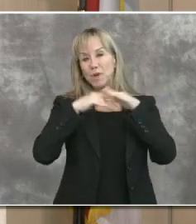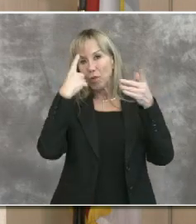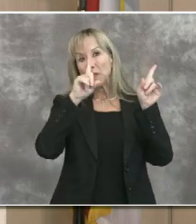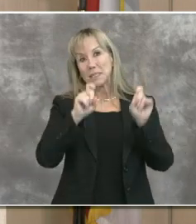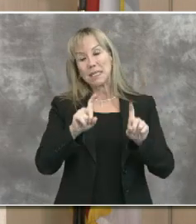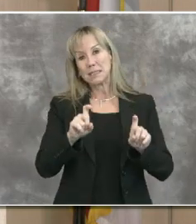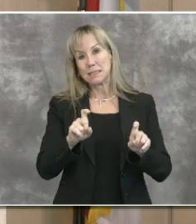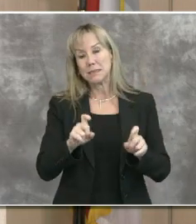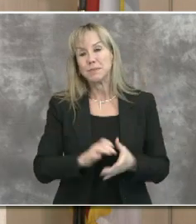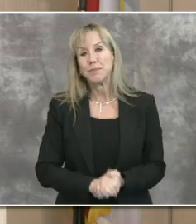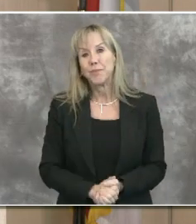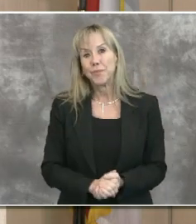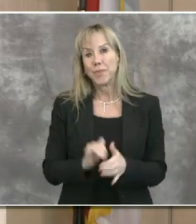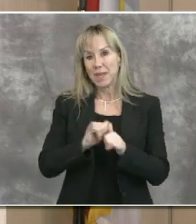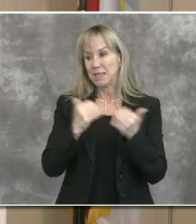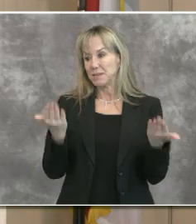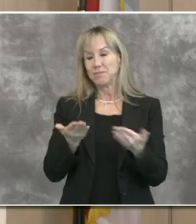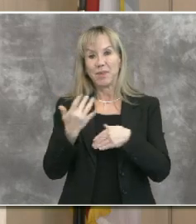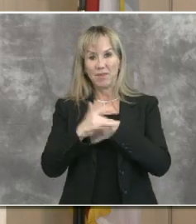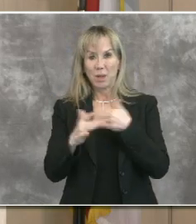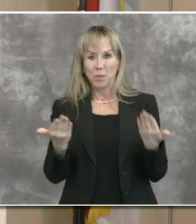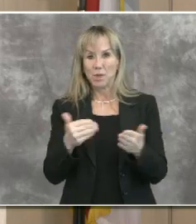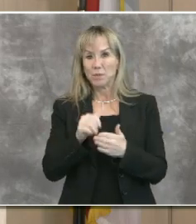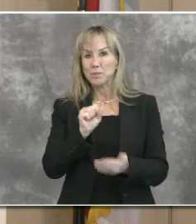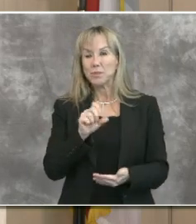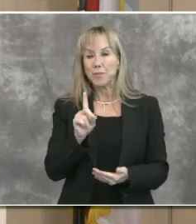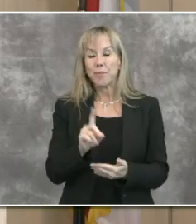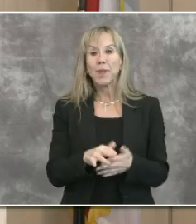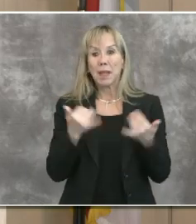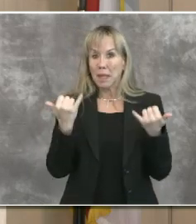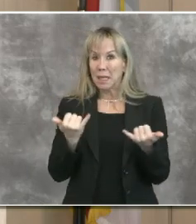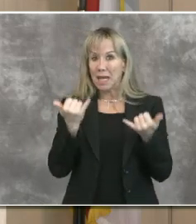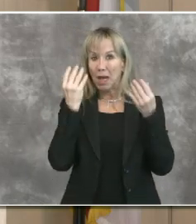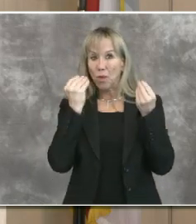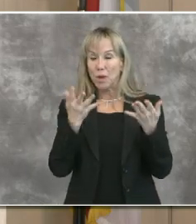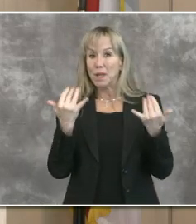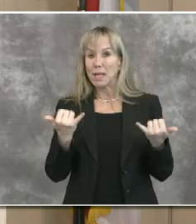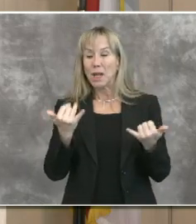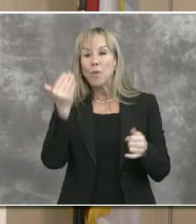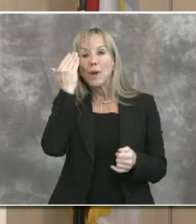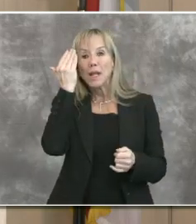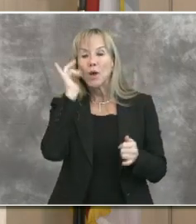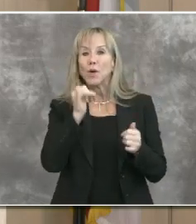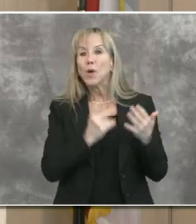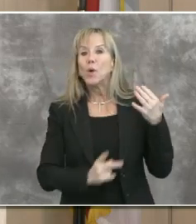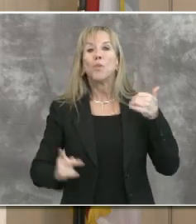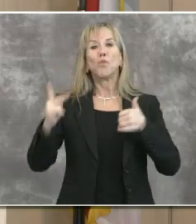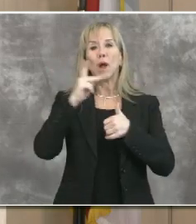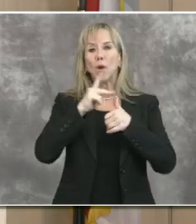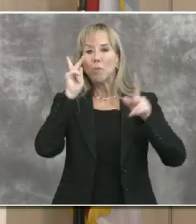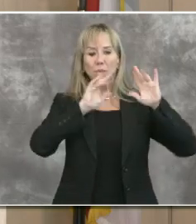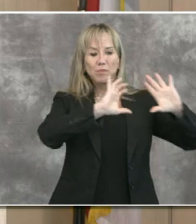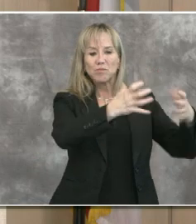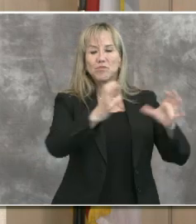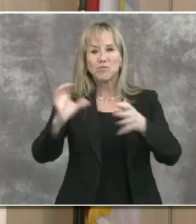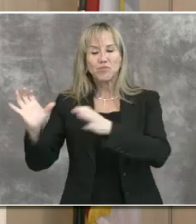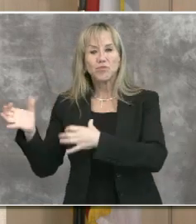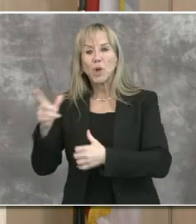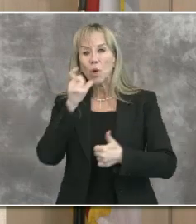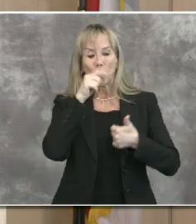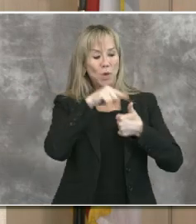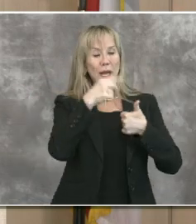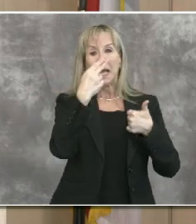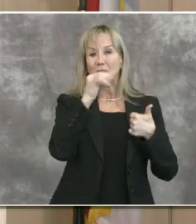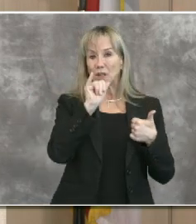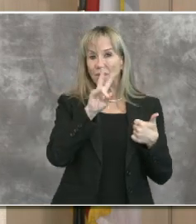testing capacity that we have available here in San Diego. To date, we know that priority populations will include individuals with HIV